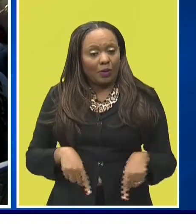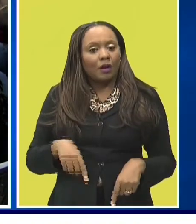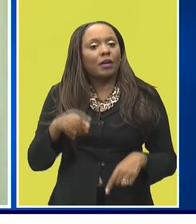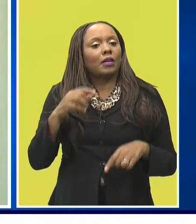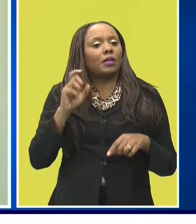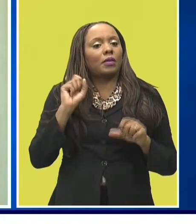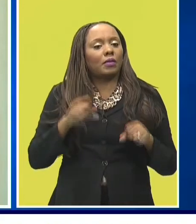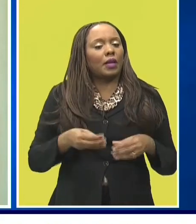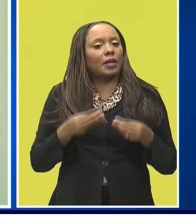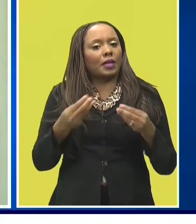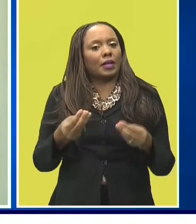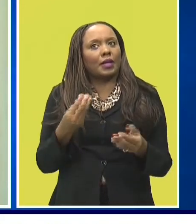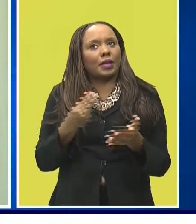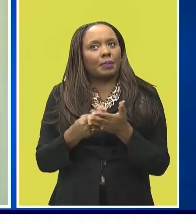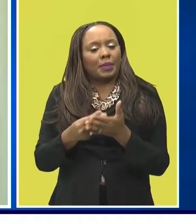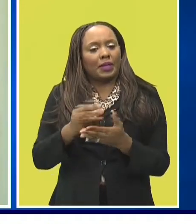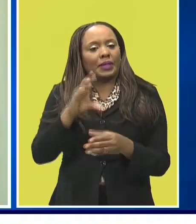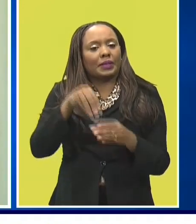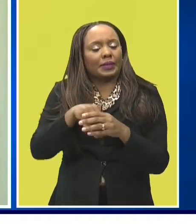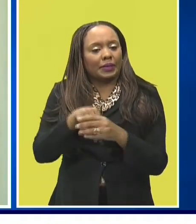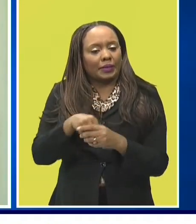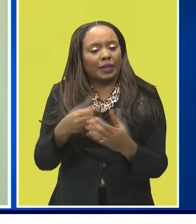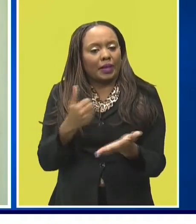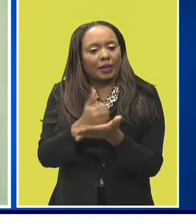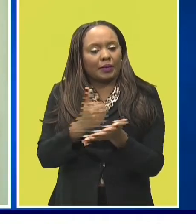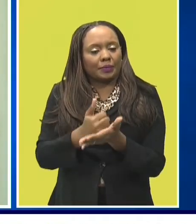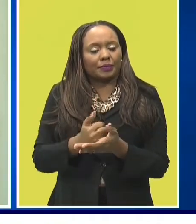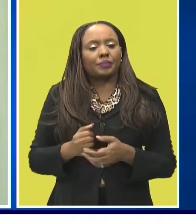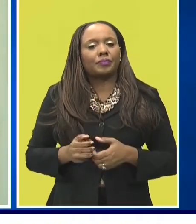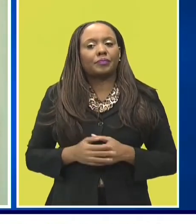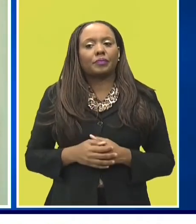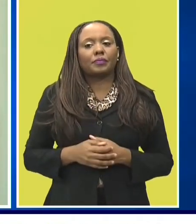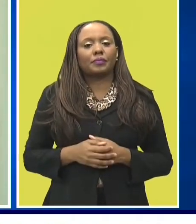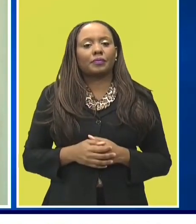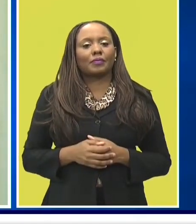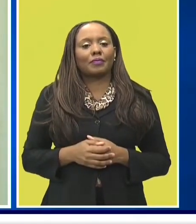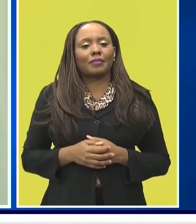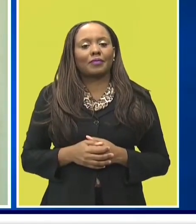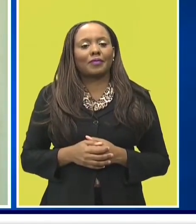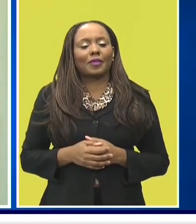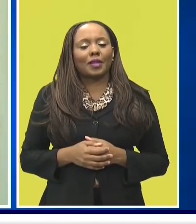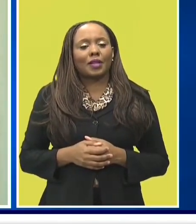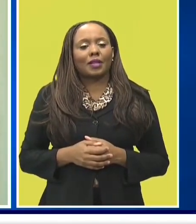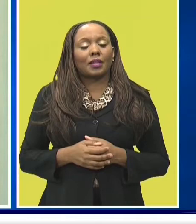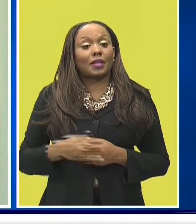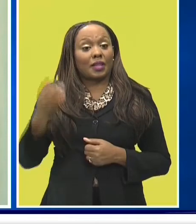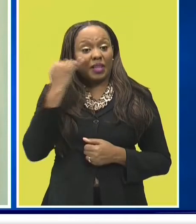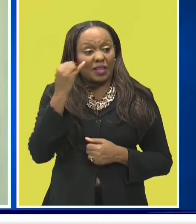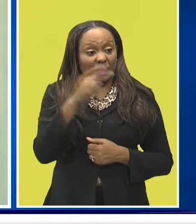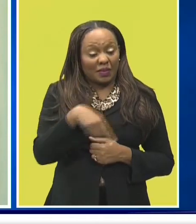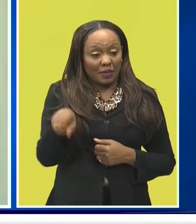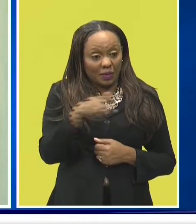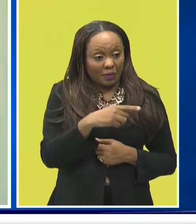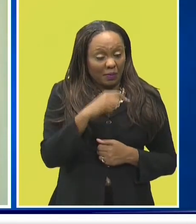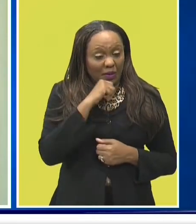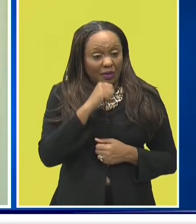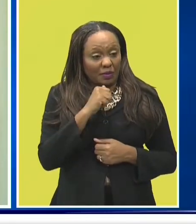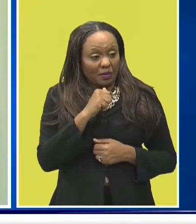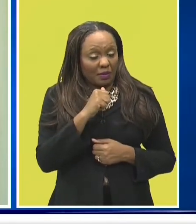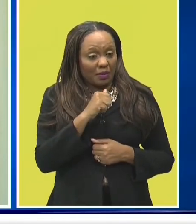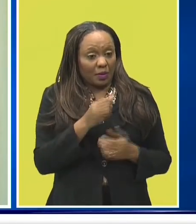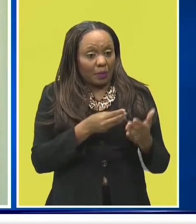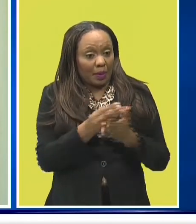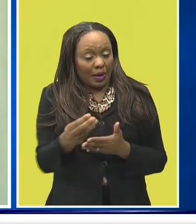donate. I hope that people out there, right, that who have not contributed by